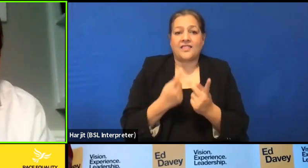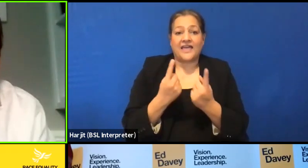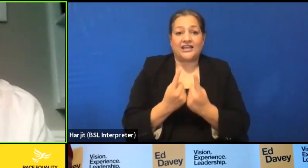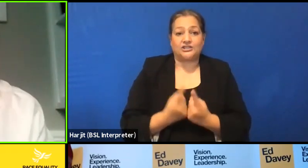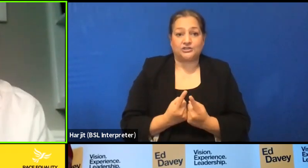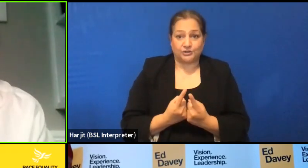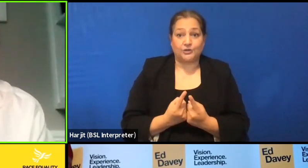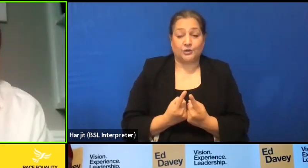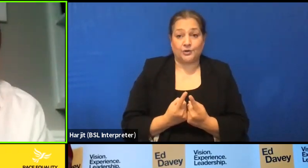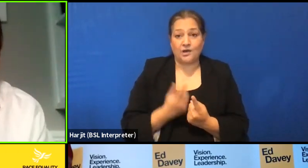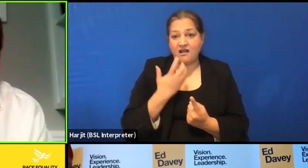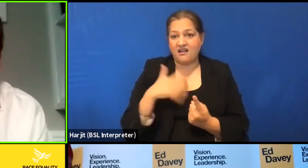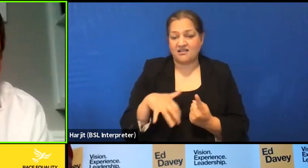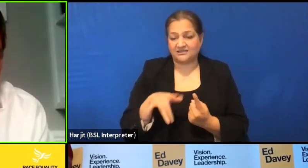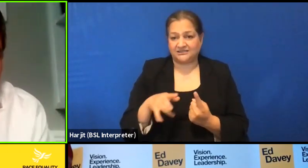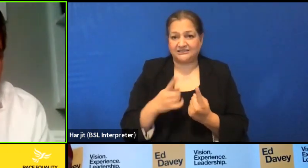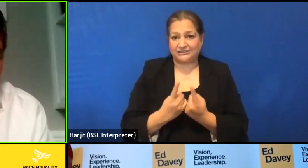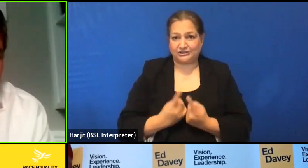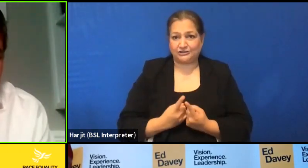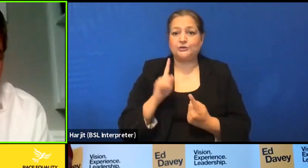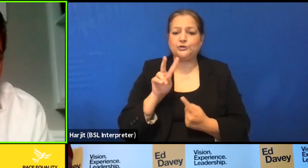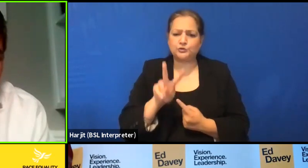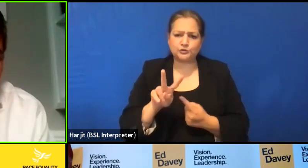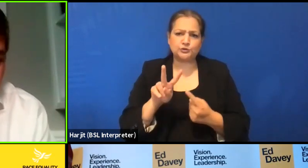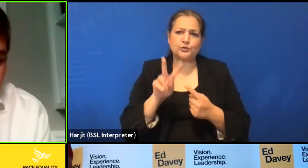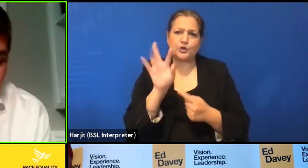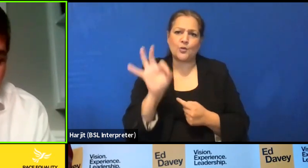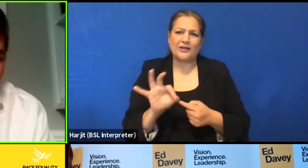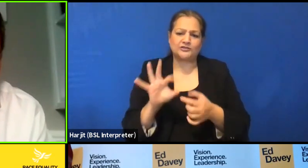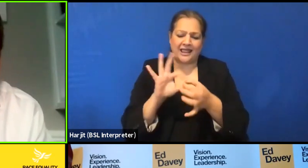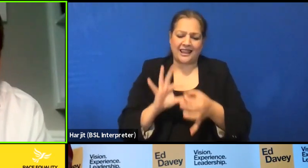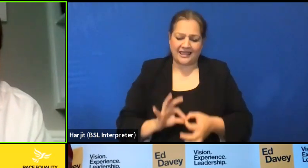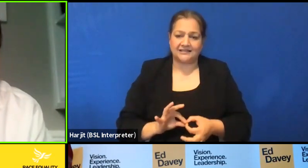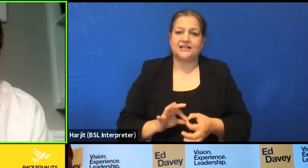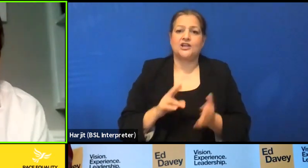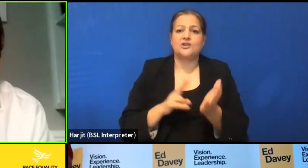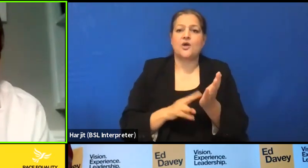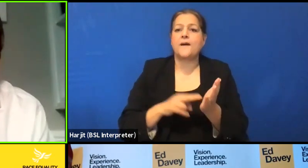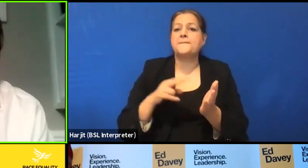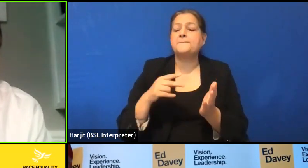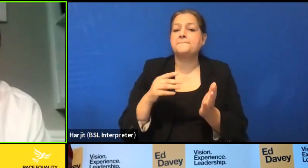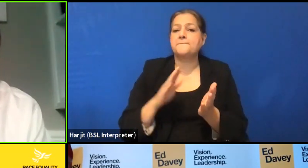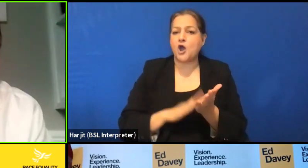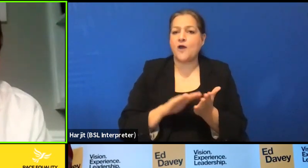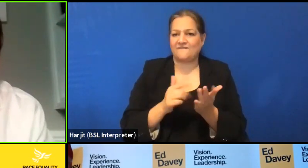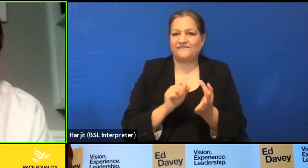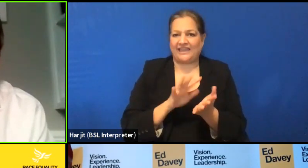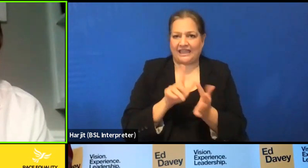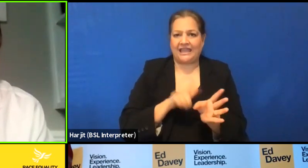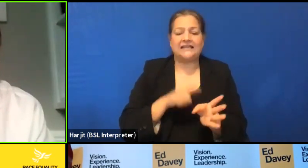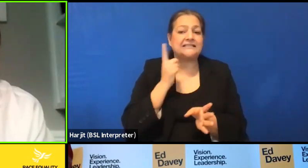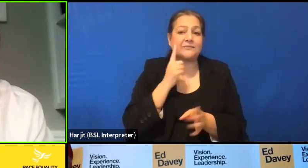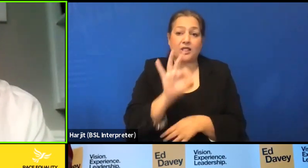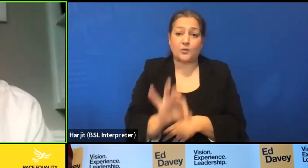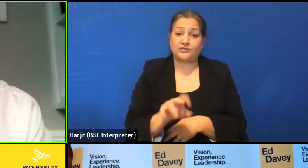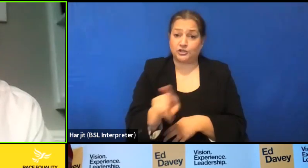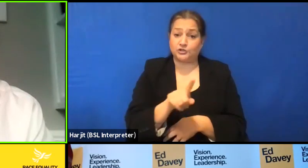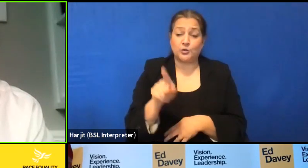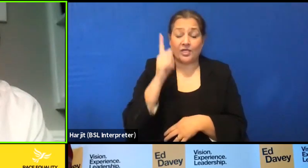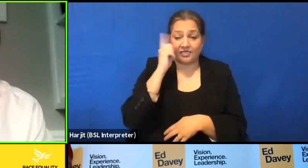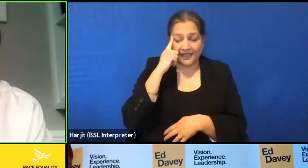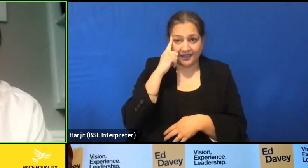issue on which we've got two linked questions. Noah Murphy has a very simple question. Do you think